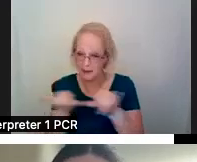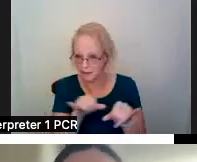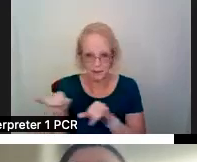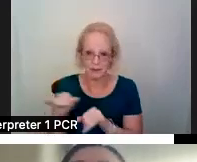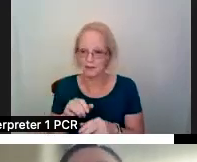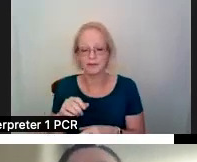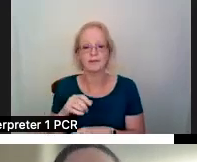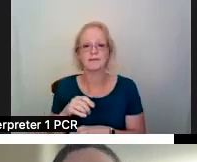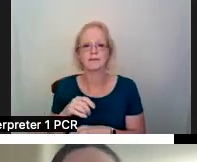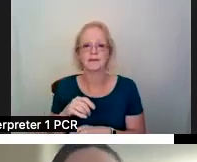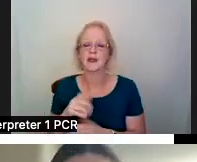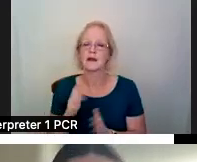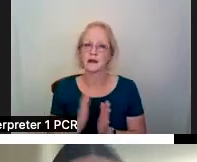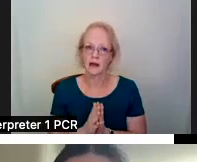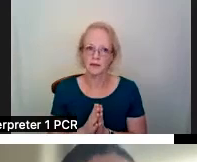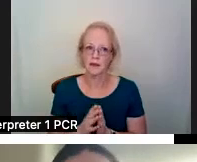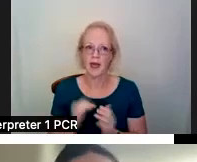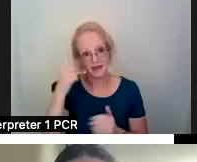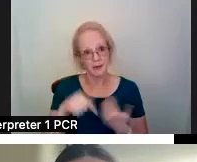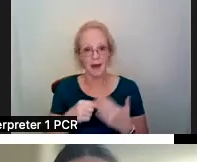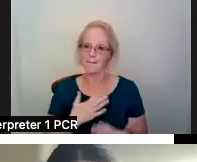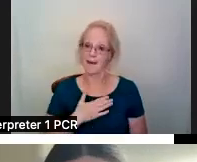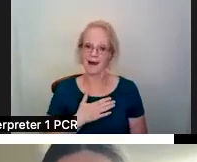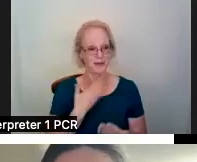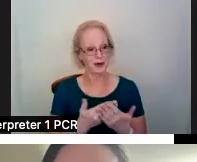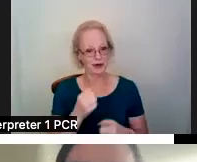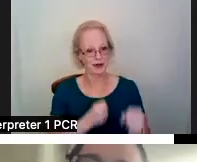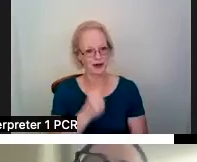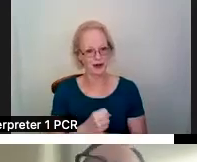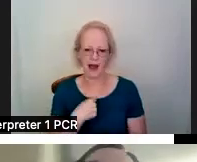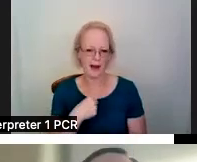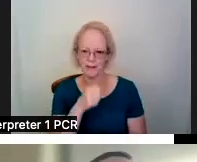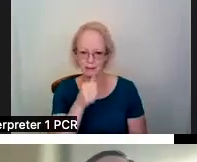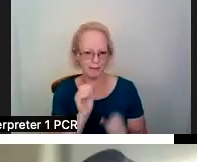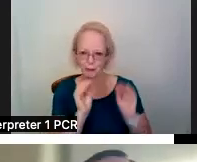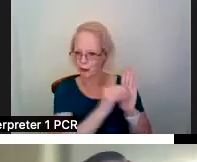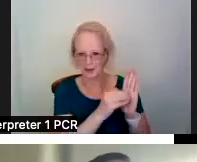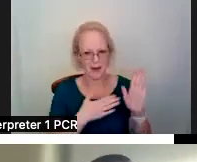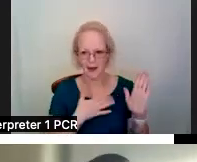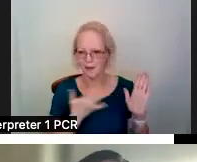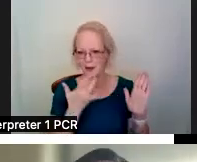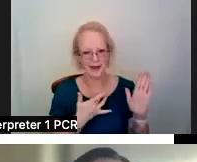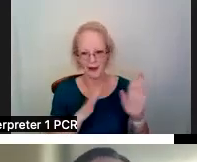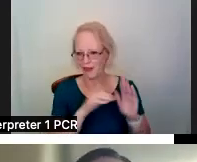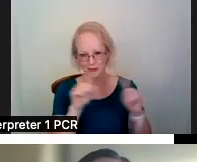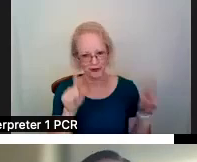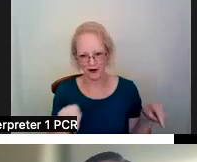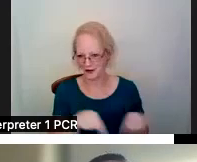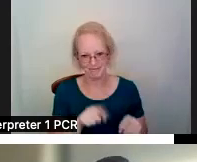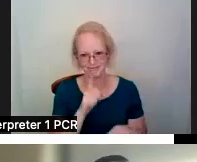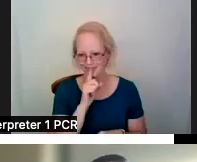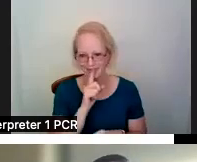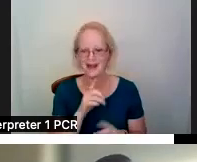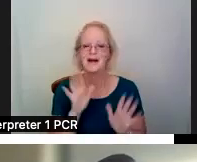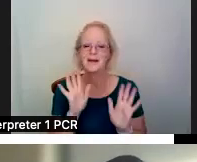Now, I think about my birth year, which is not on this chart, and I know that the trend is such